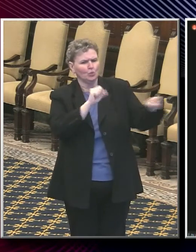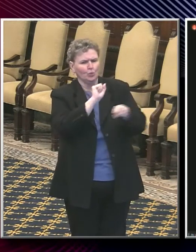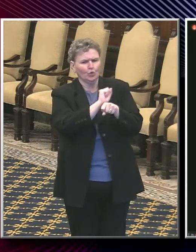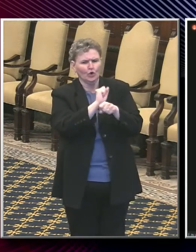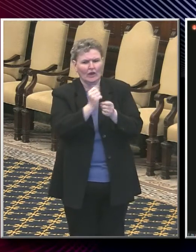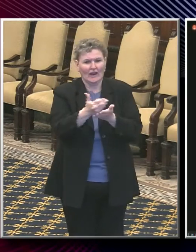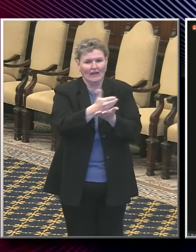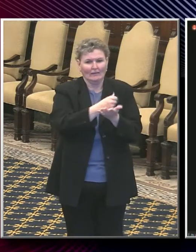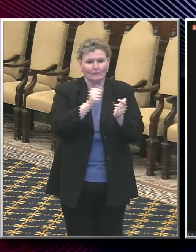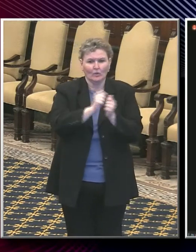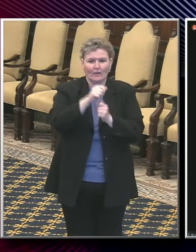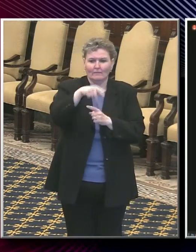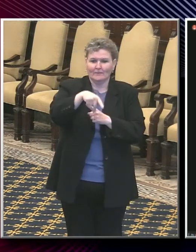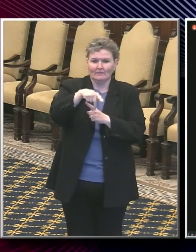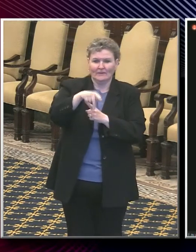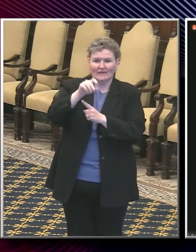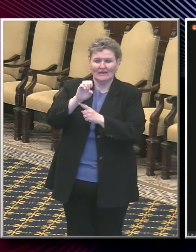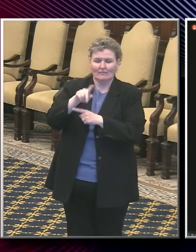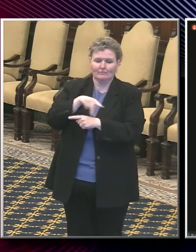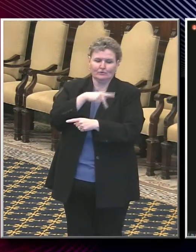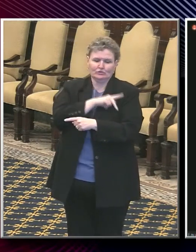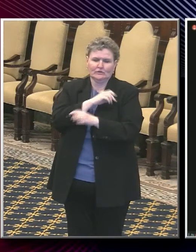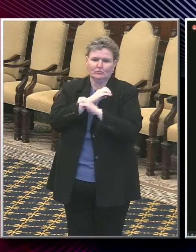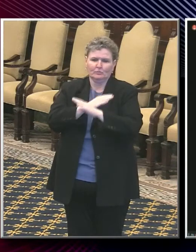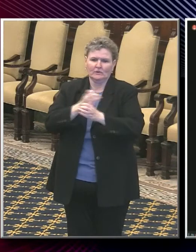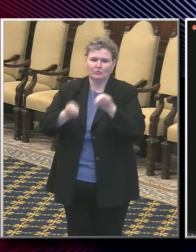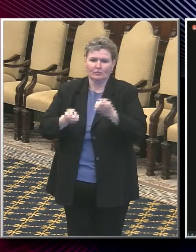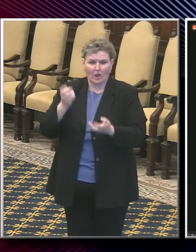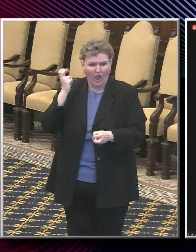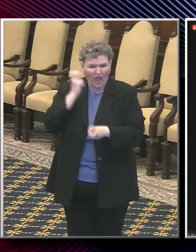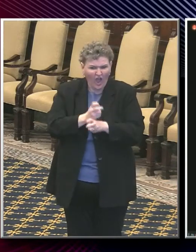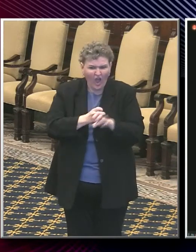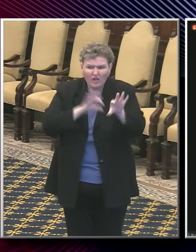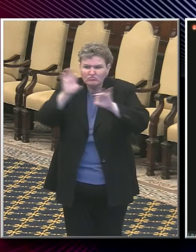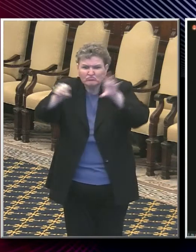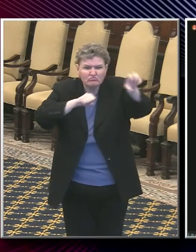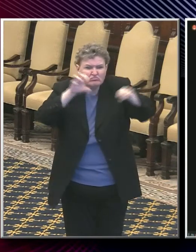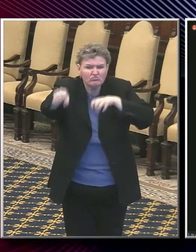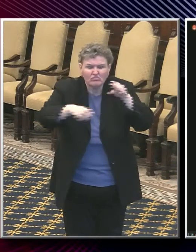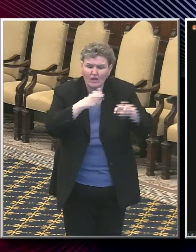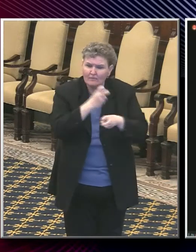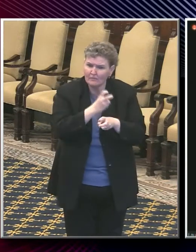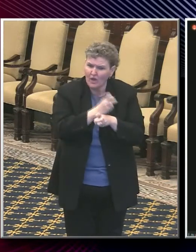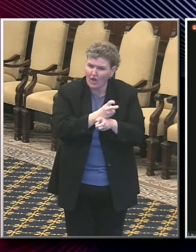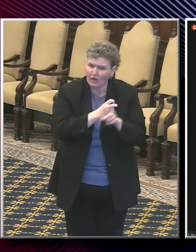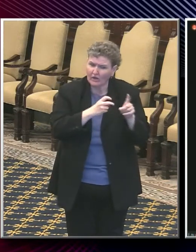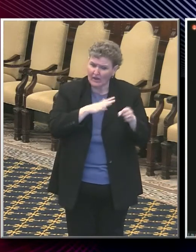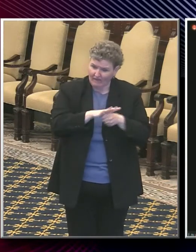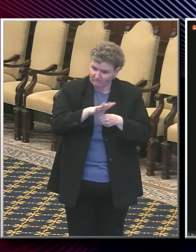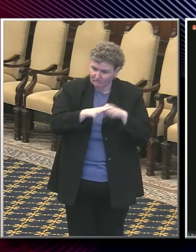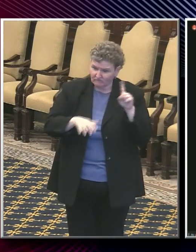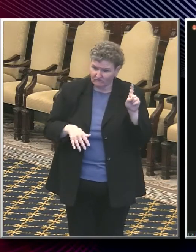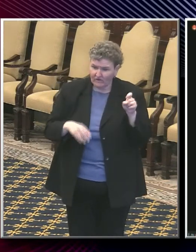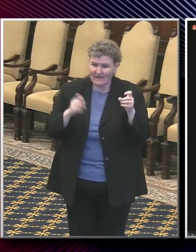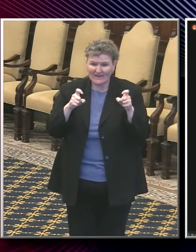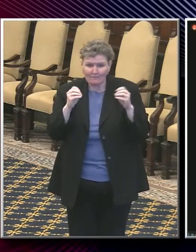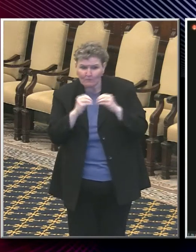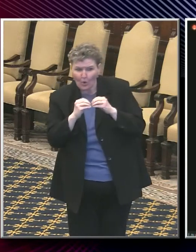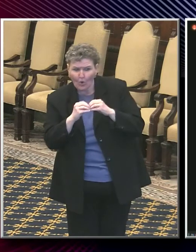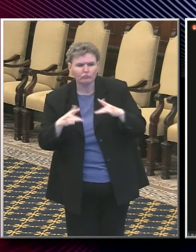bunch of friends of mine are also concerned about spikes happening because of Memorial Day. What's why is